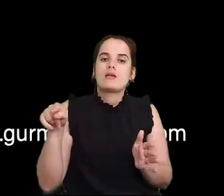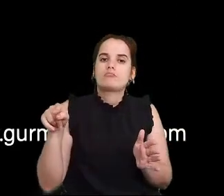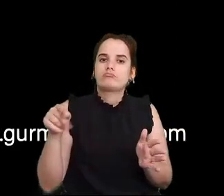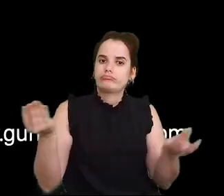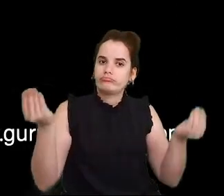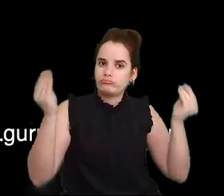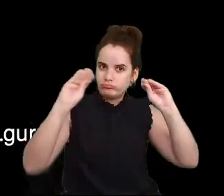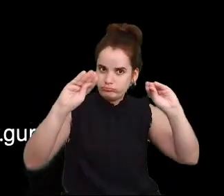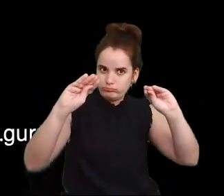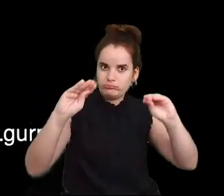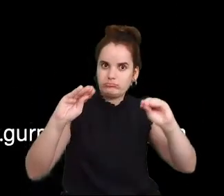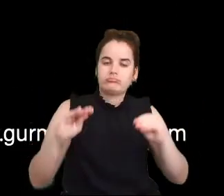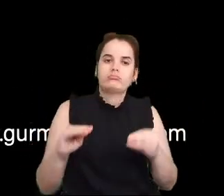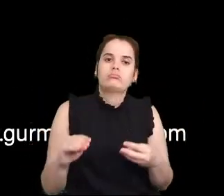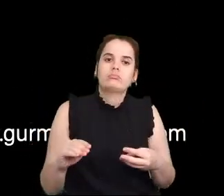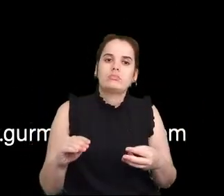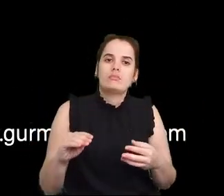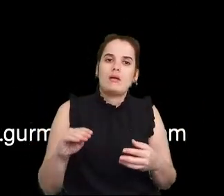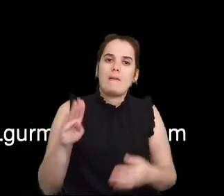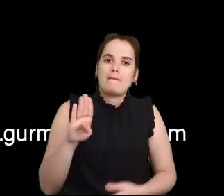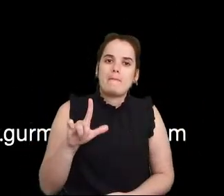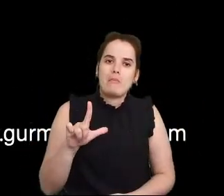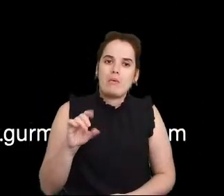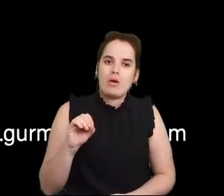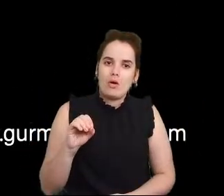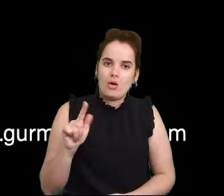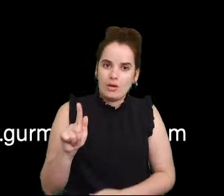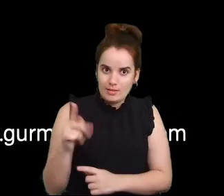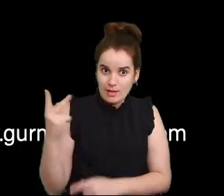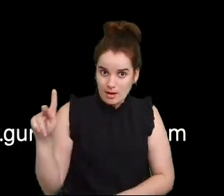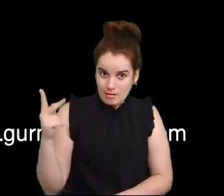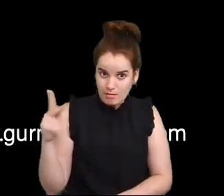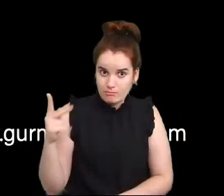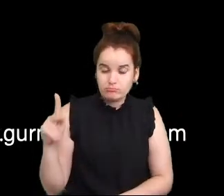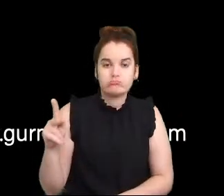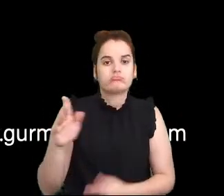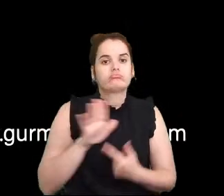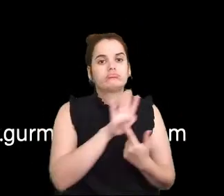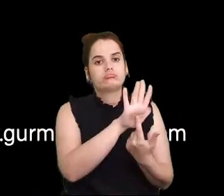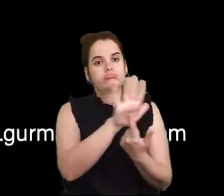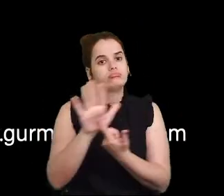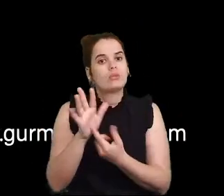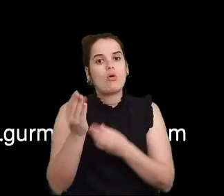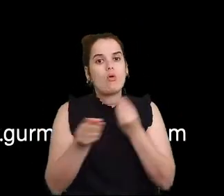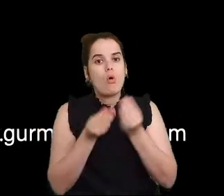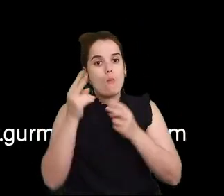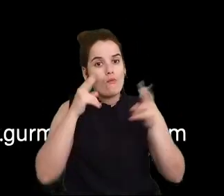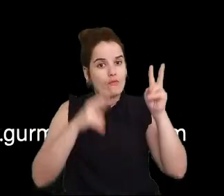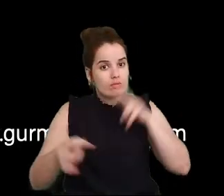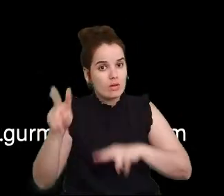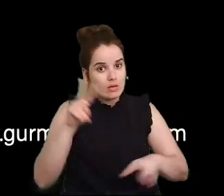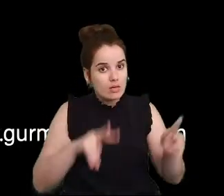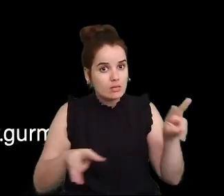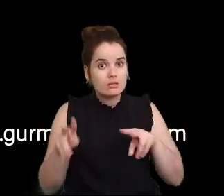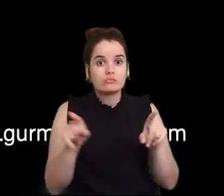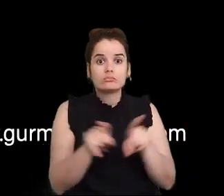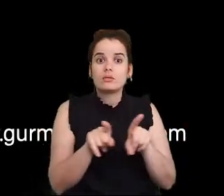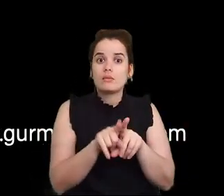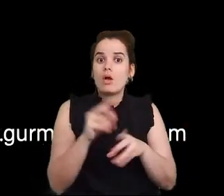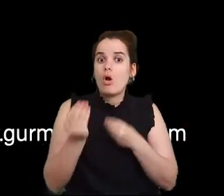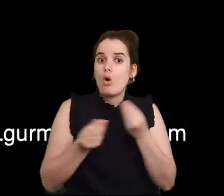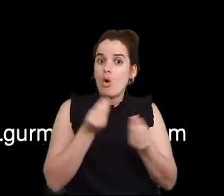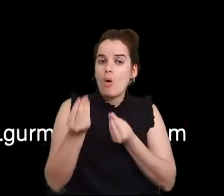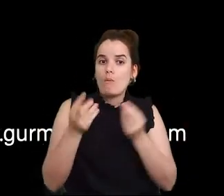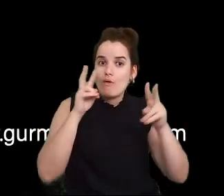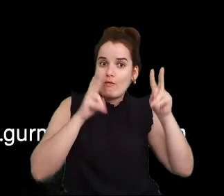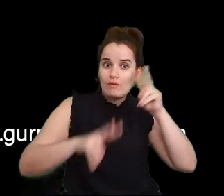election visualizations one by one on how bad they were in terms of accessibility. I'm